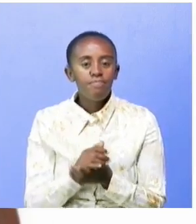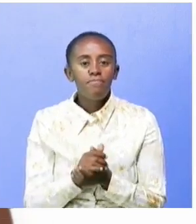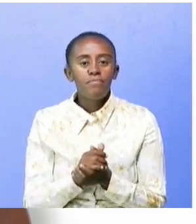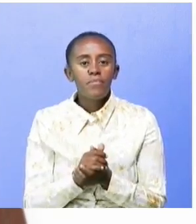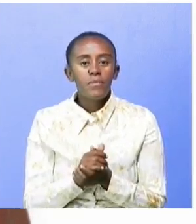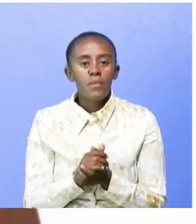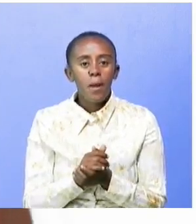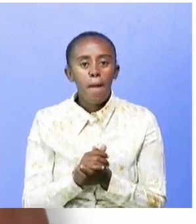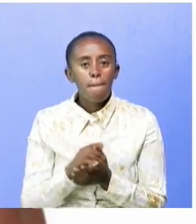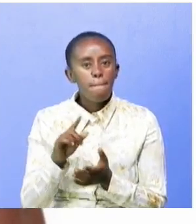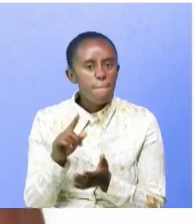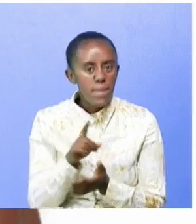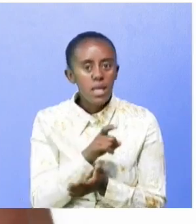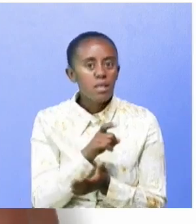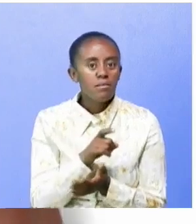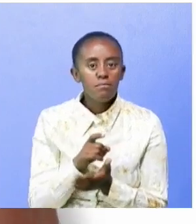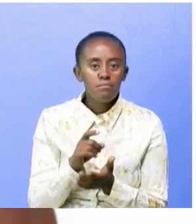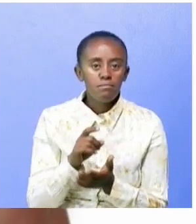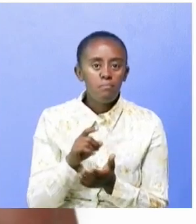being